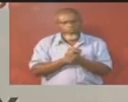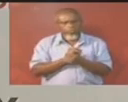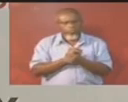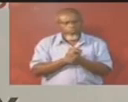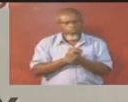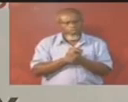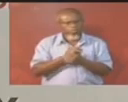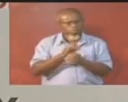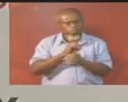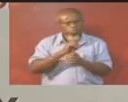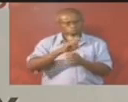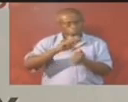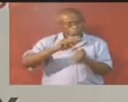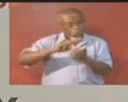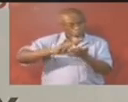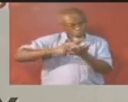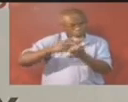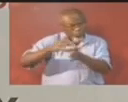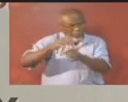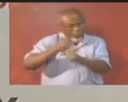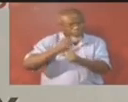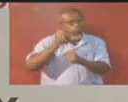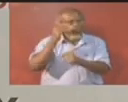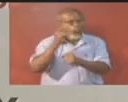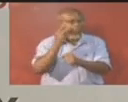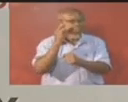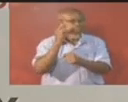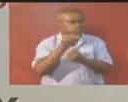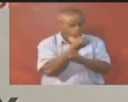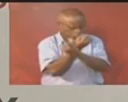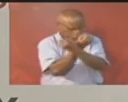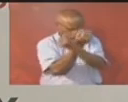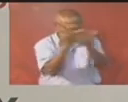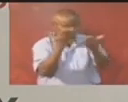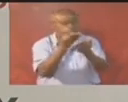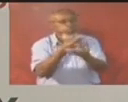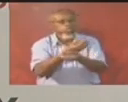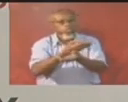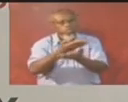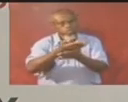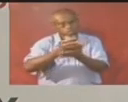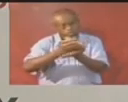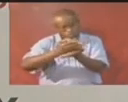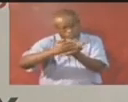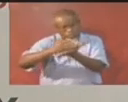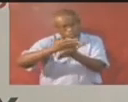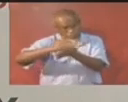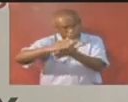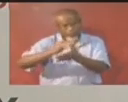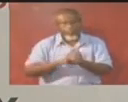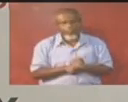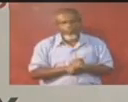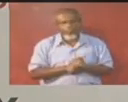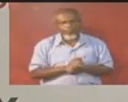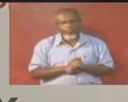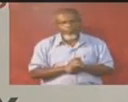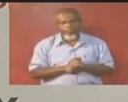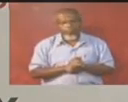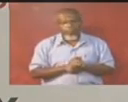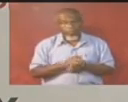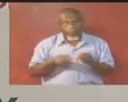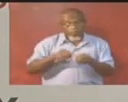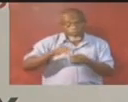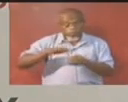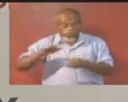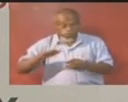soon as that sort of analysis is completed. With respect to children and teens, the best